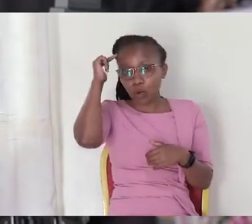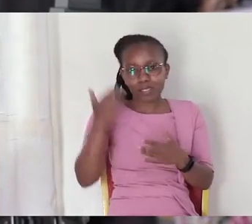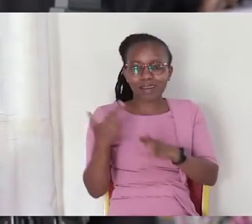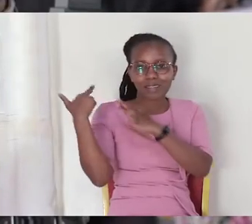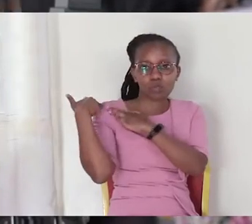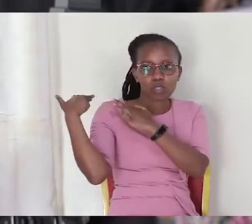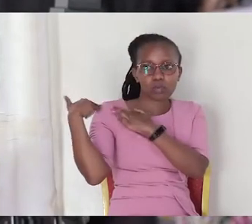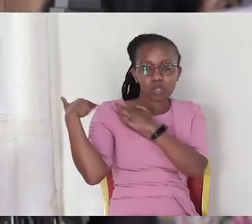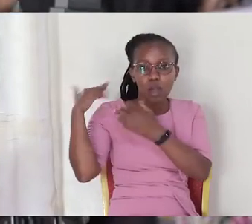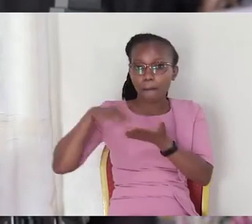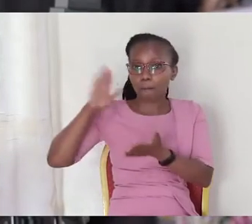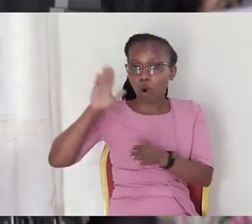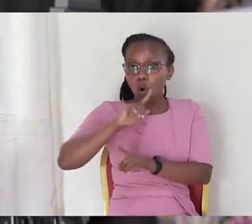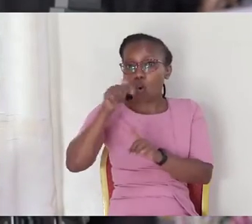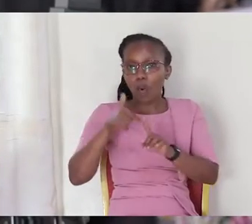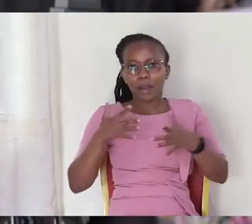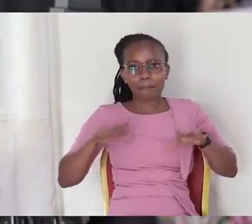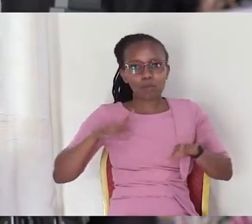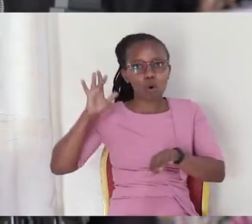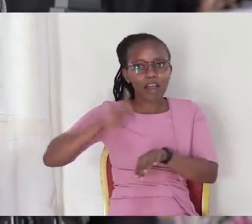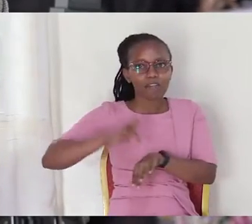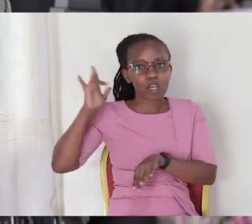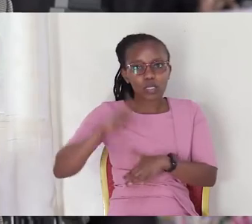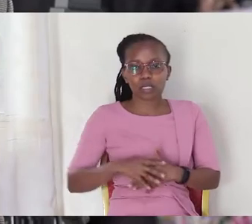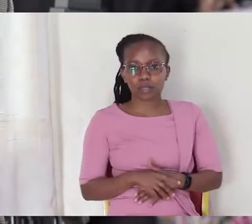role when people are violated.